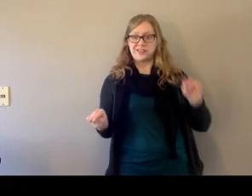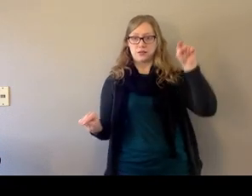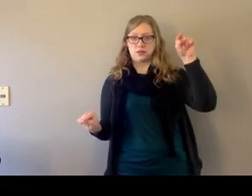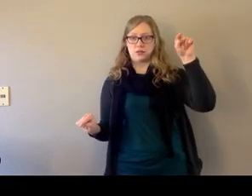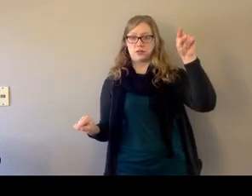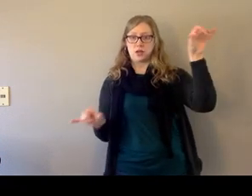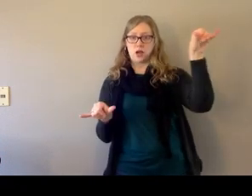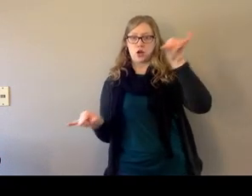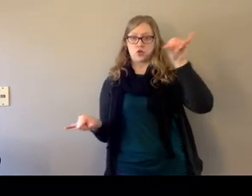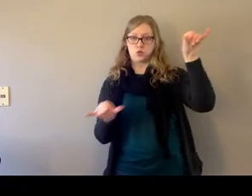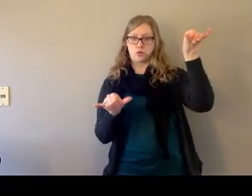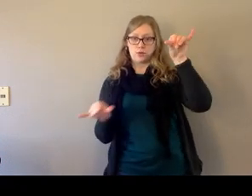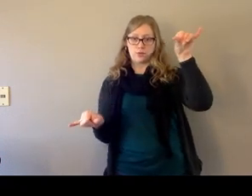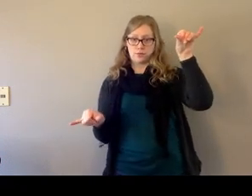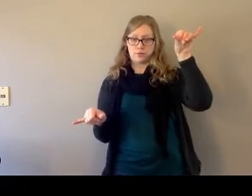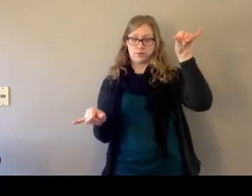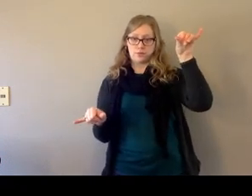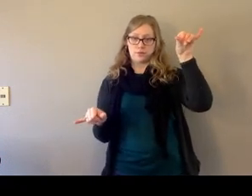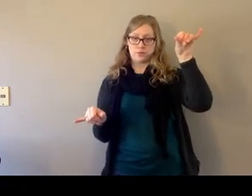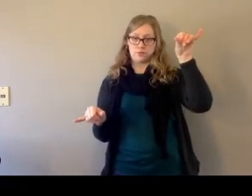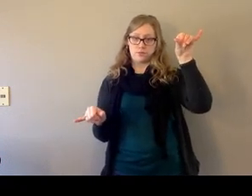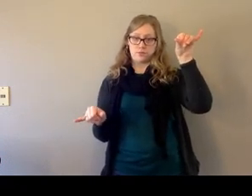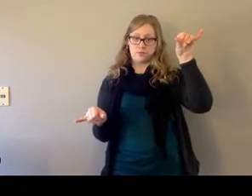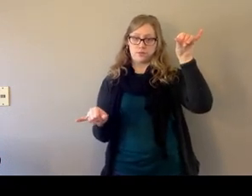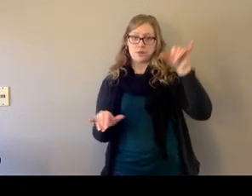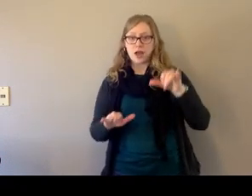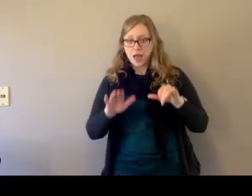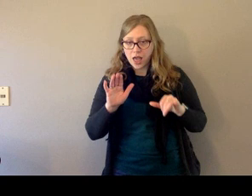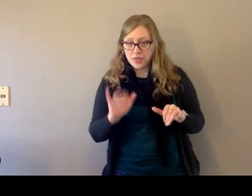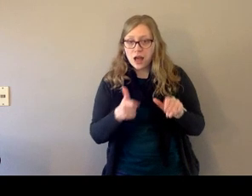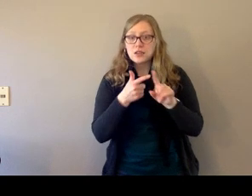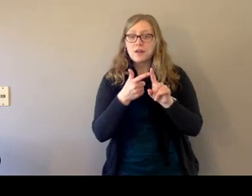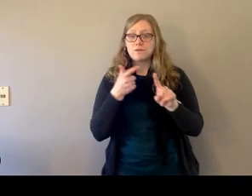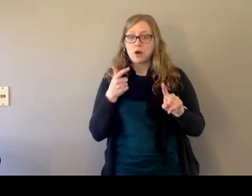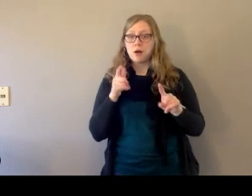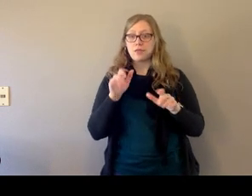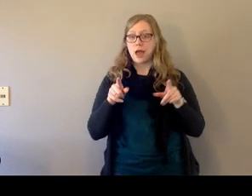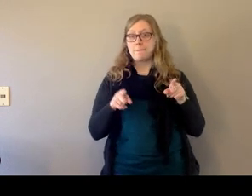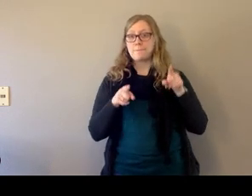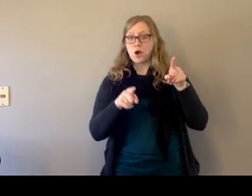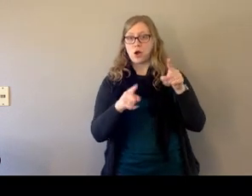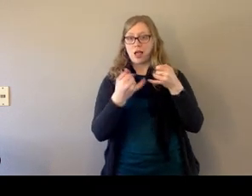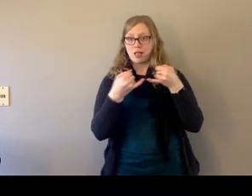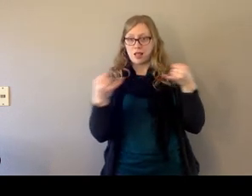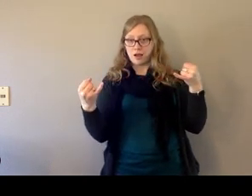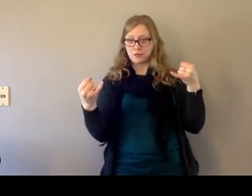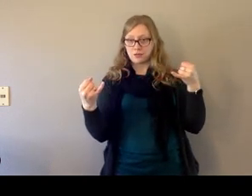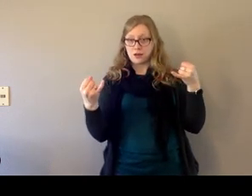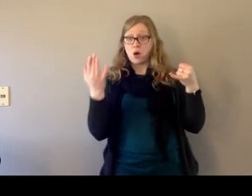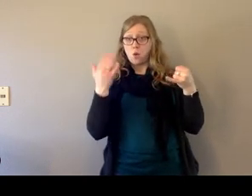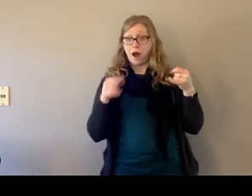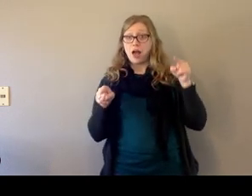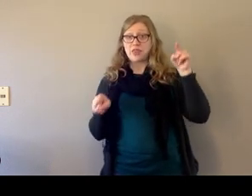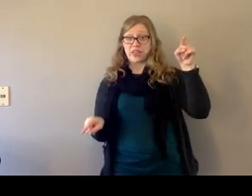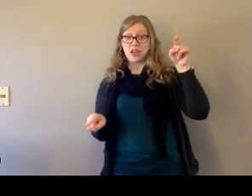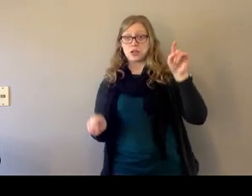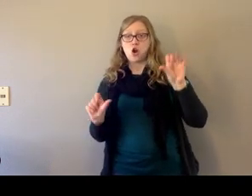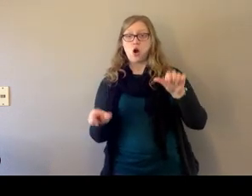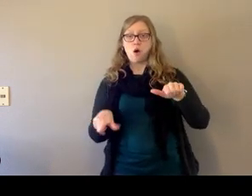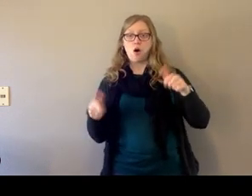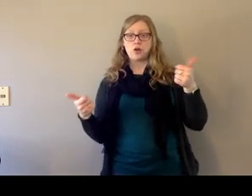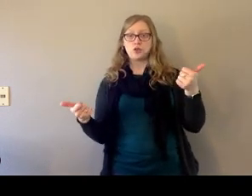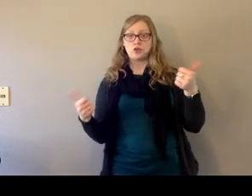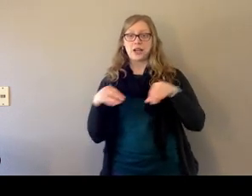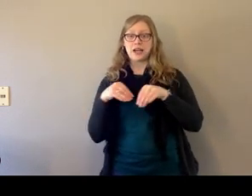congruent to this angle, and that follows directly from the parallel lines because these are alternate interior angles. And